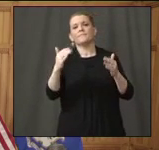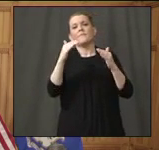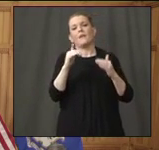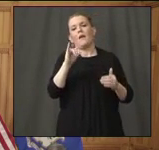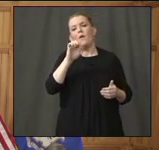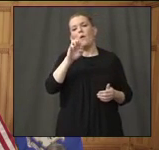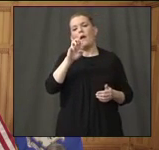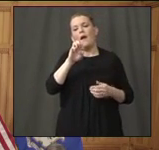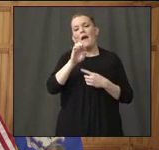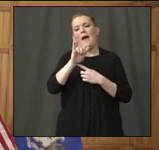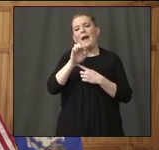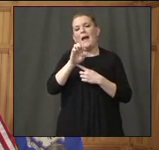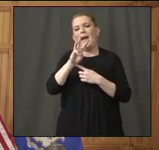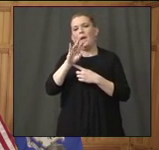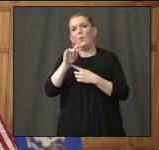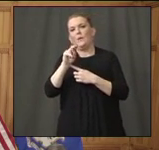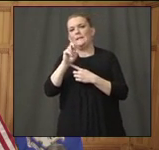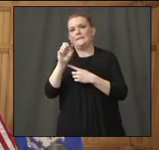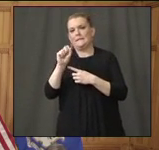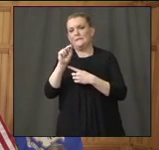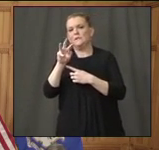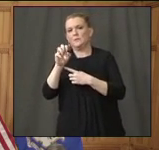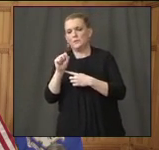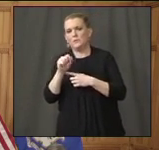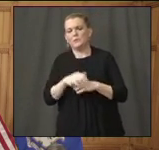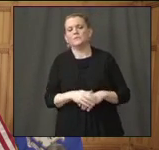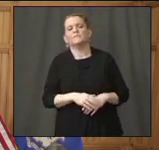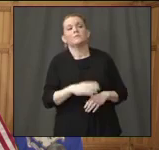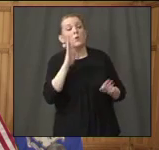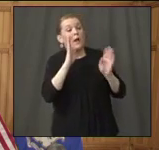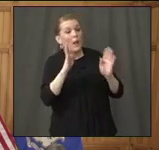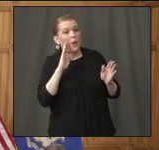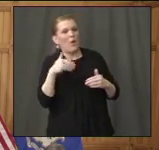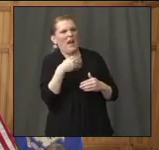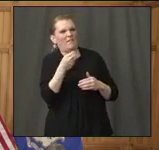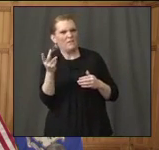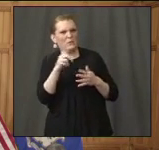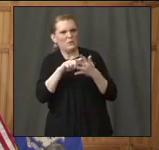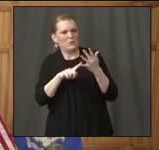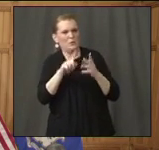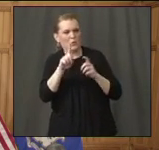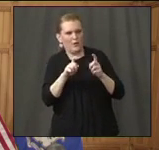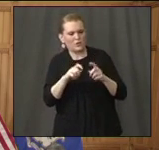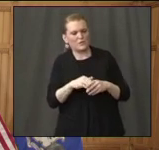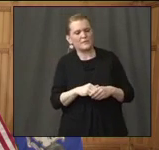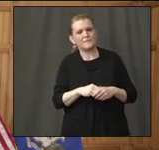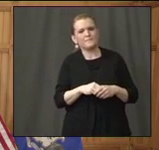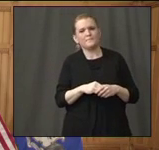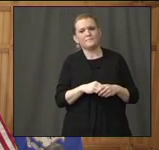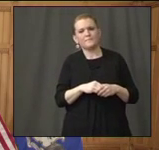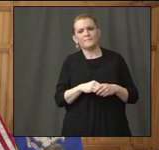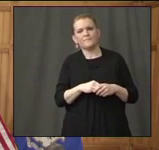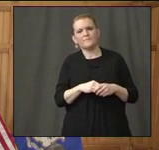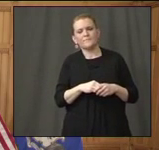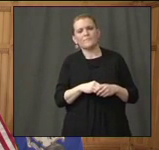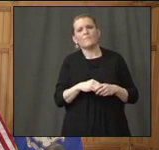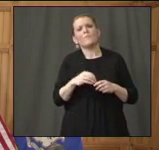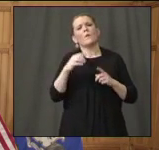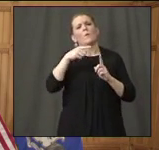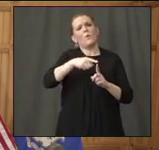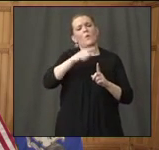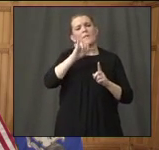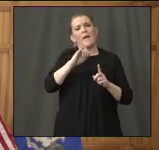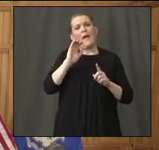Hi, I have a couple of questions here. Going back to the How We Feel app, do we know how many people in Connecticut